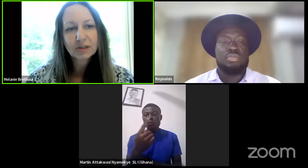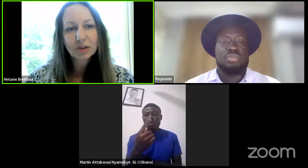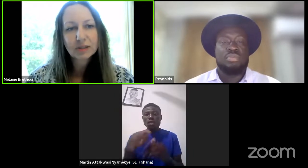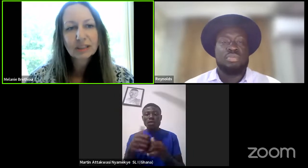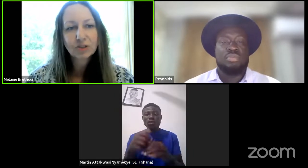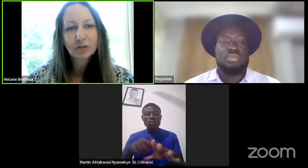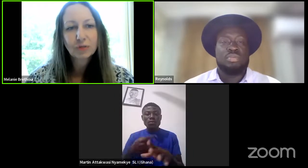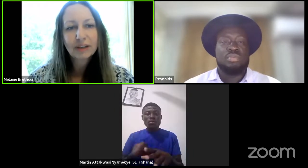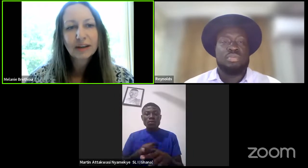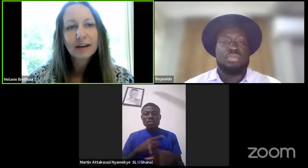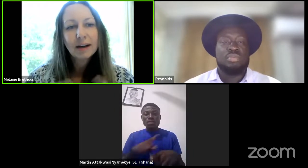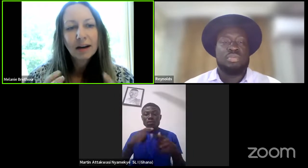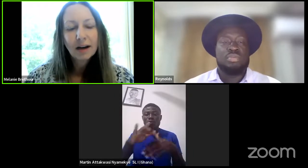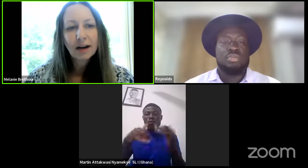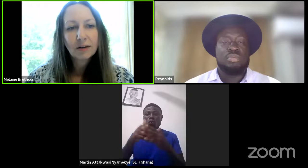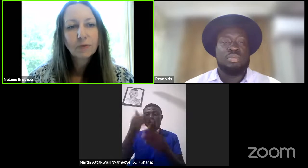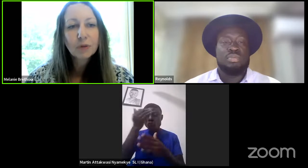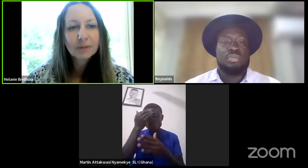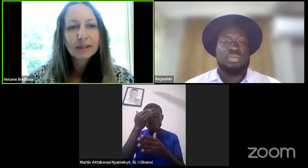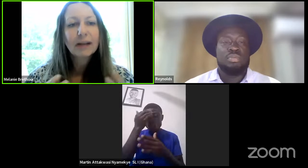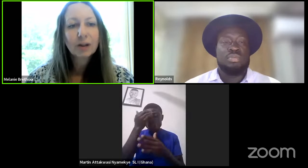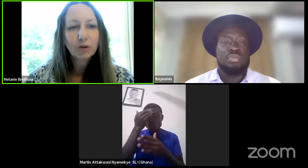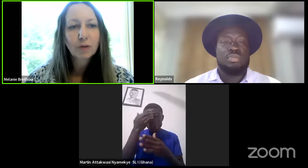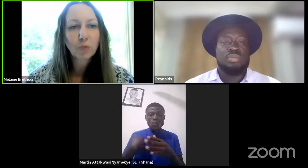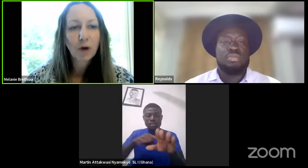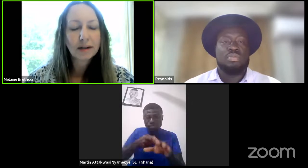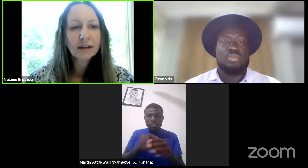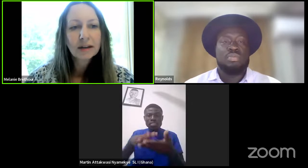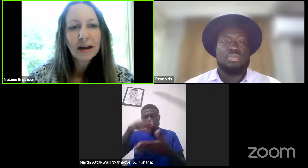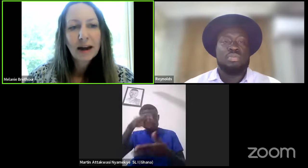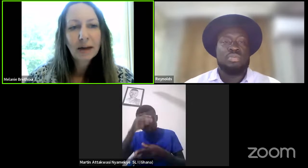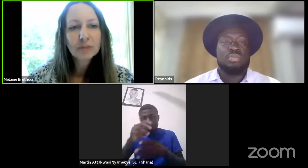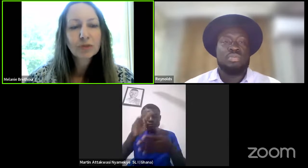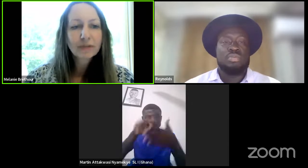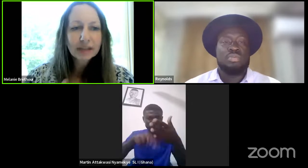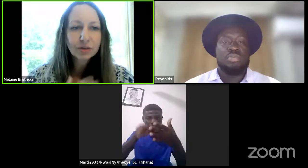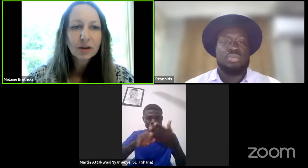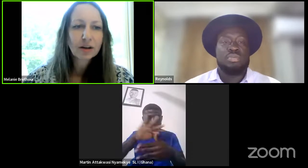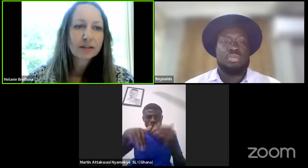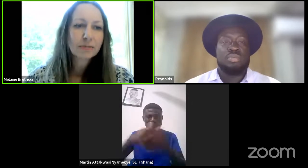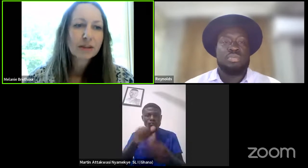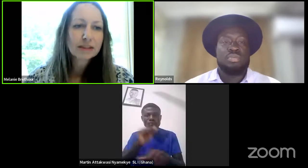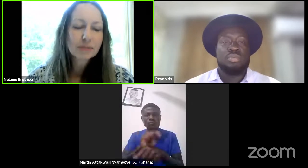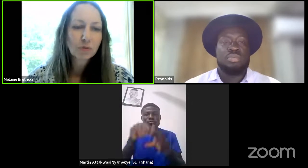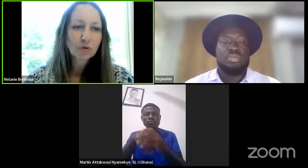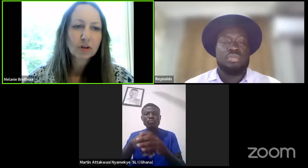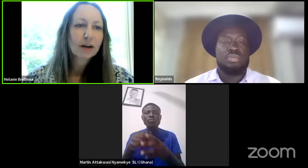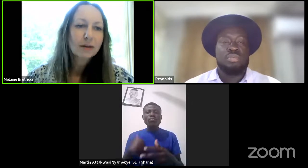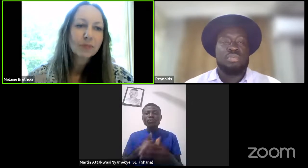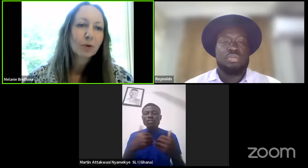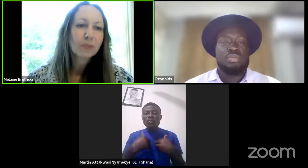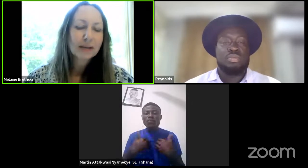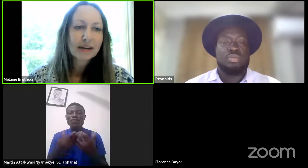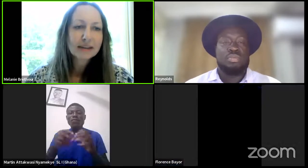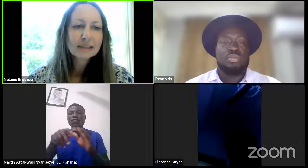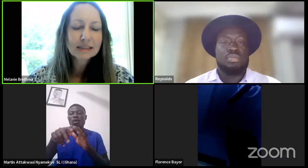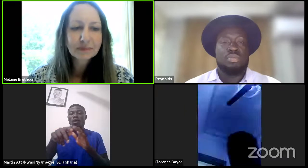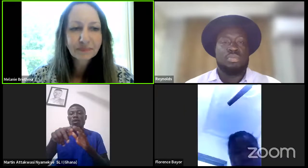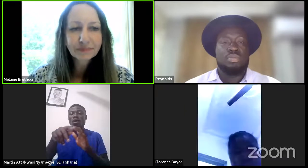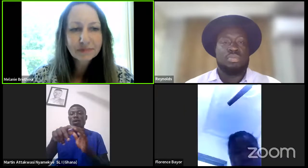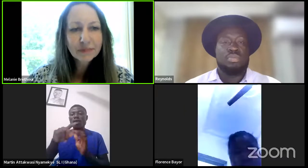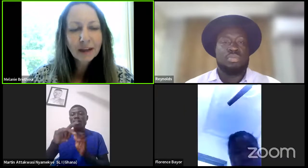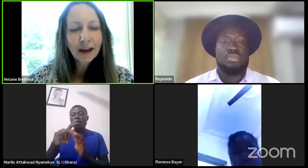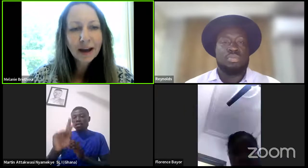we start teaching reading formally in grade 1. And we do have kindergarten, but that's more,